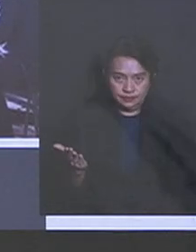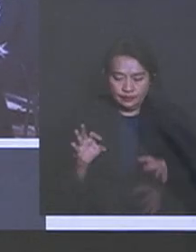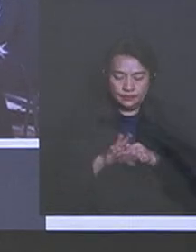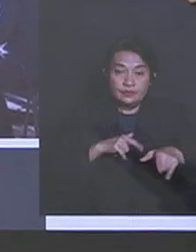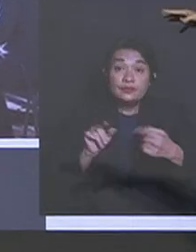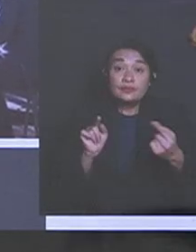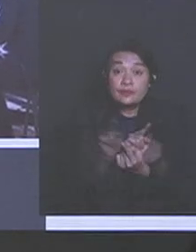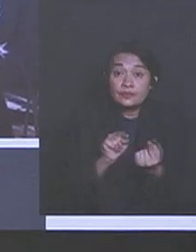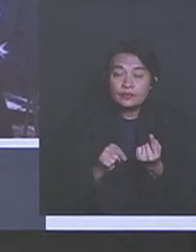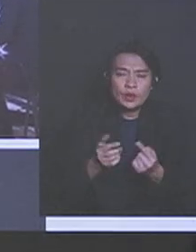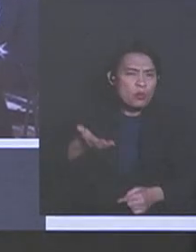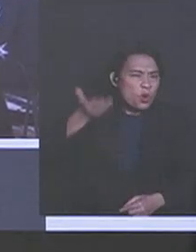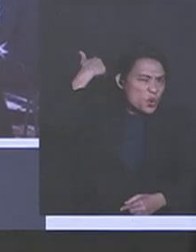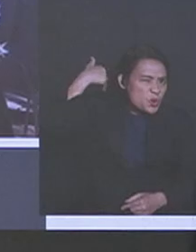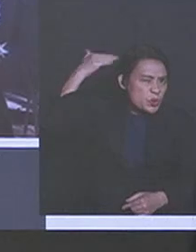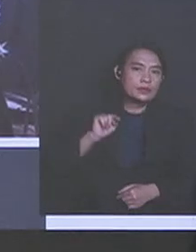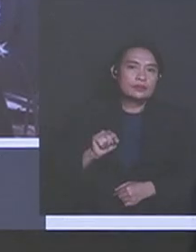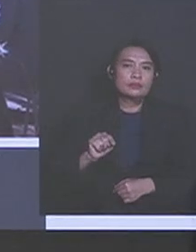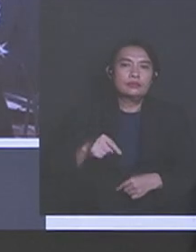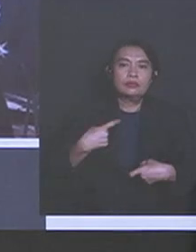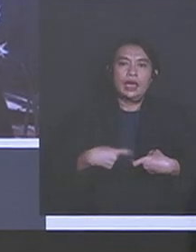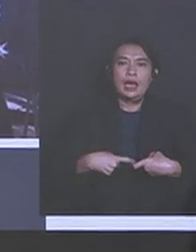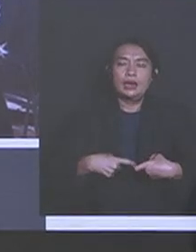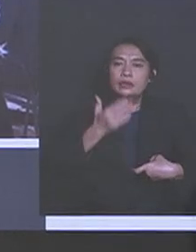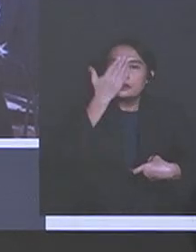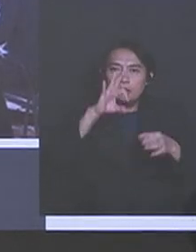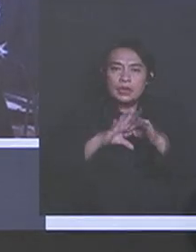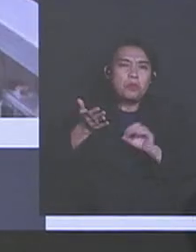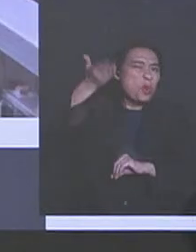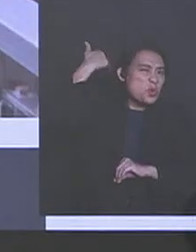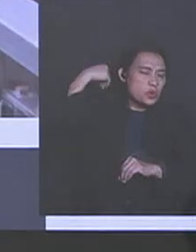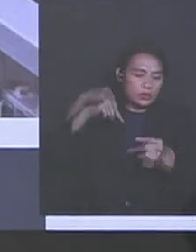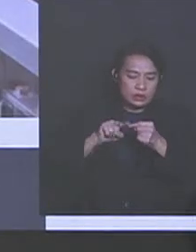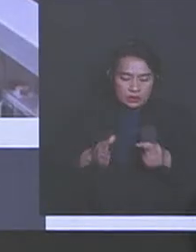all, again, a highway, just lanes of traffic.